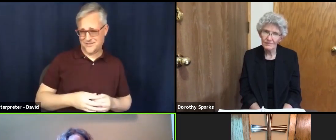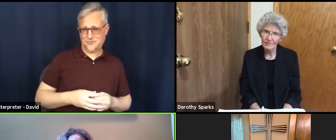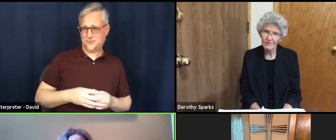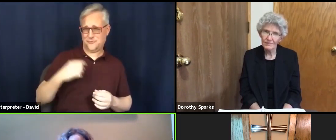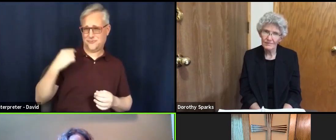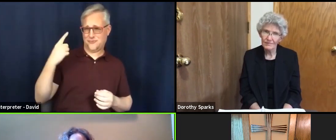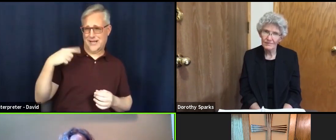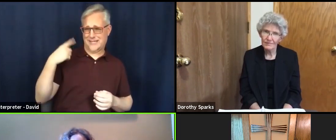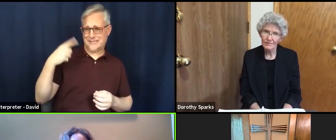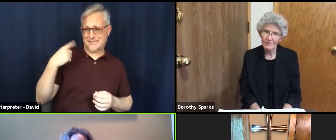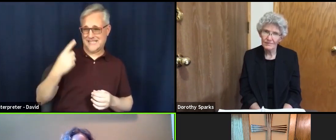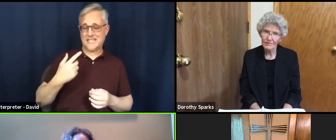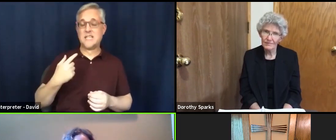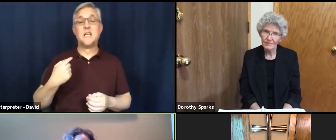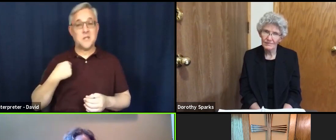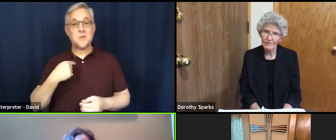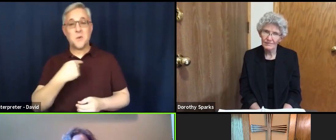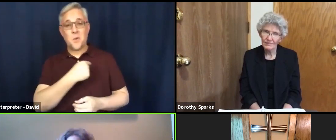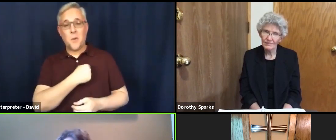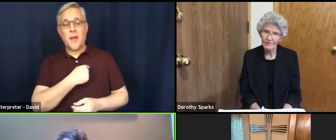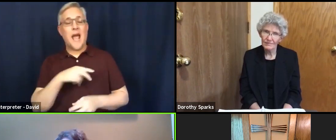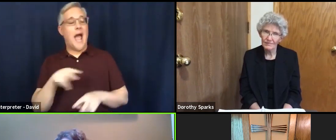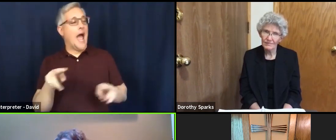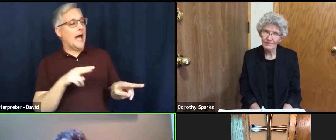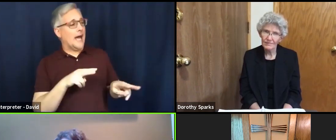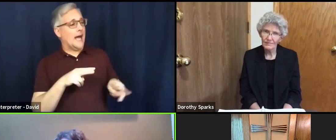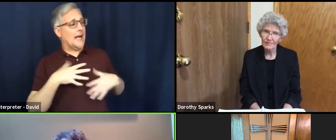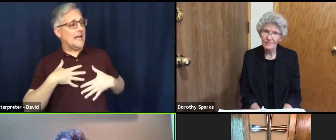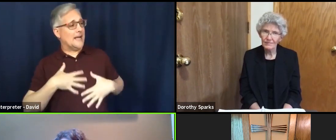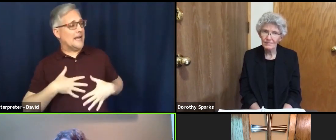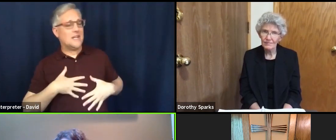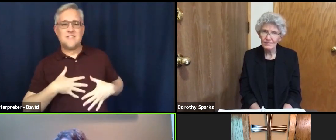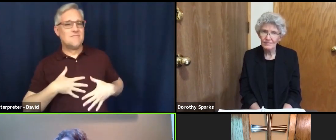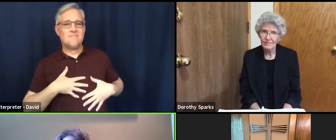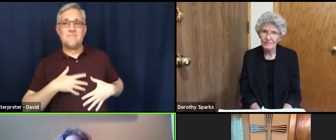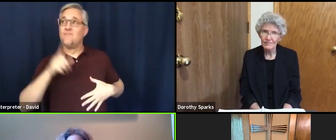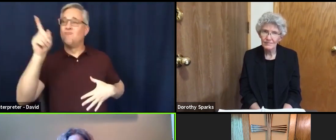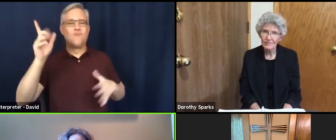And so we need to be encouraged.